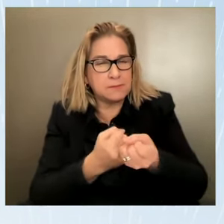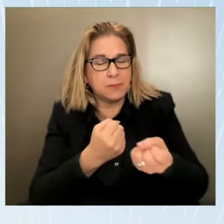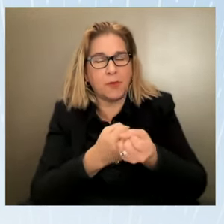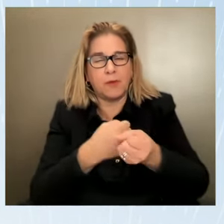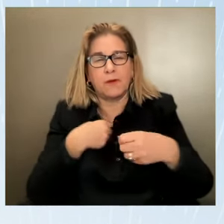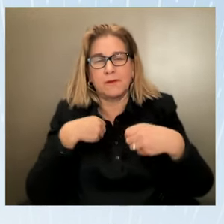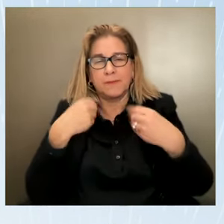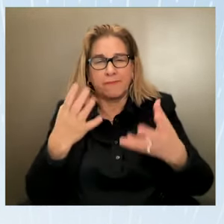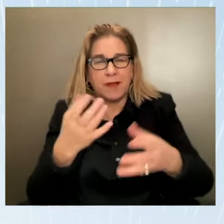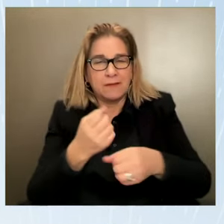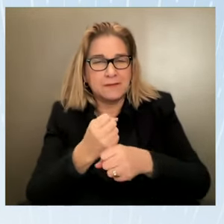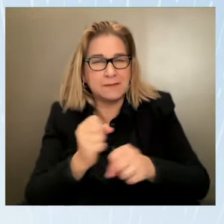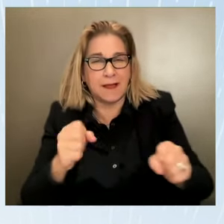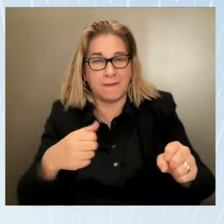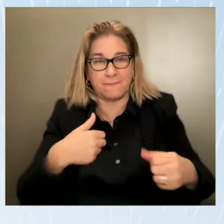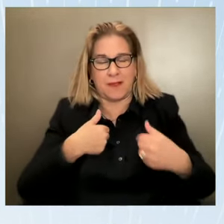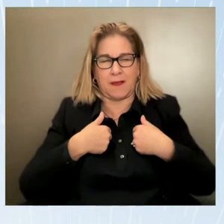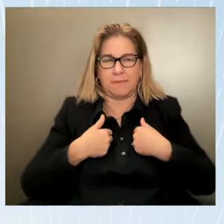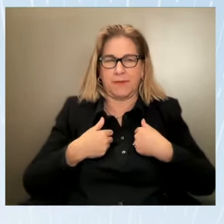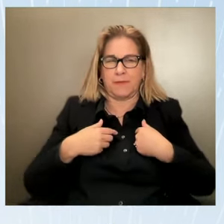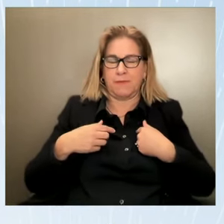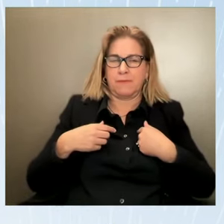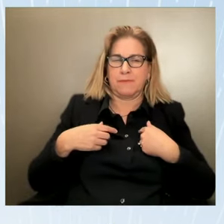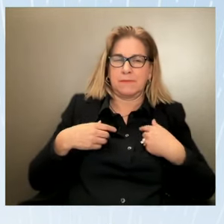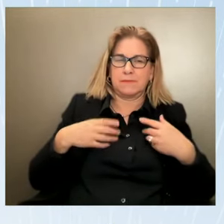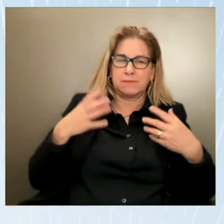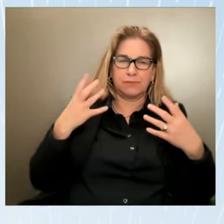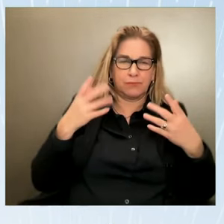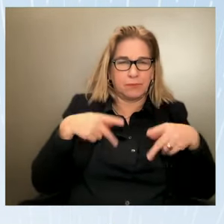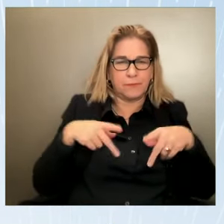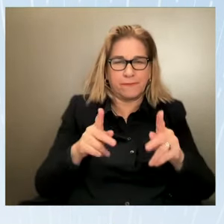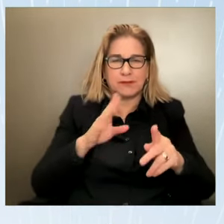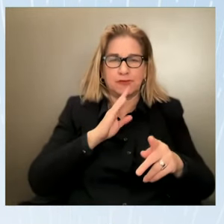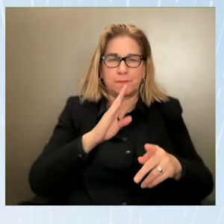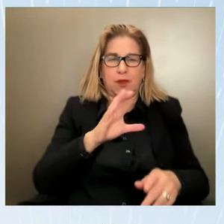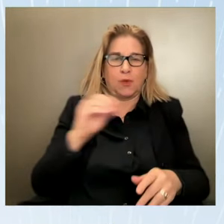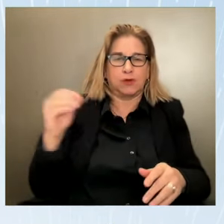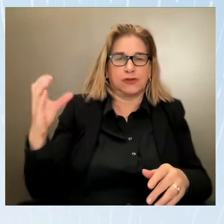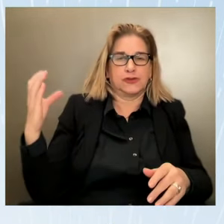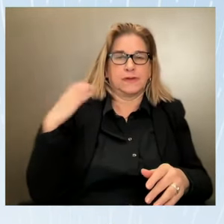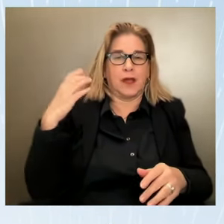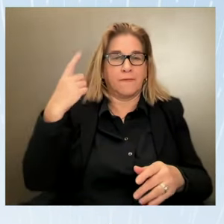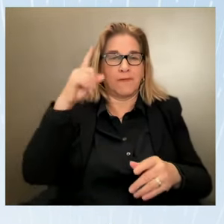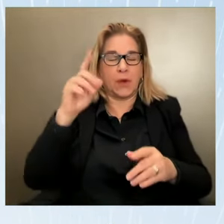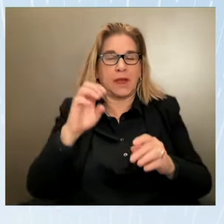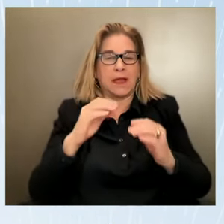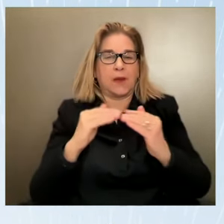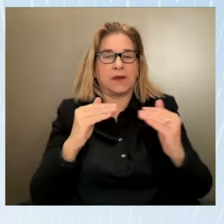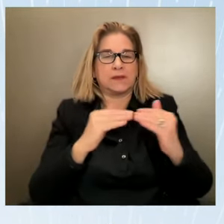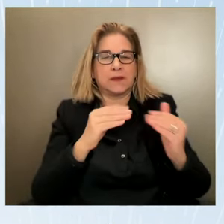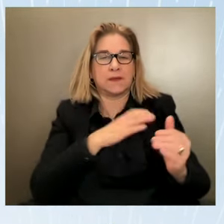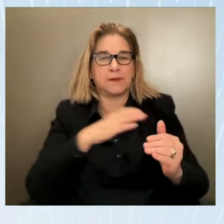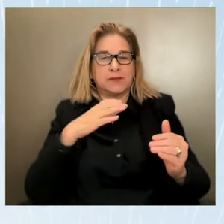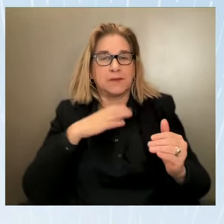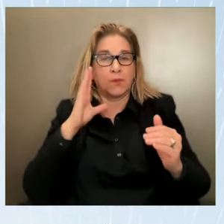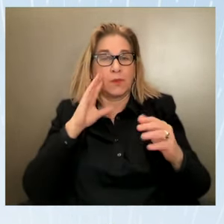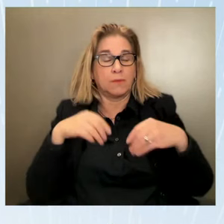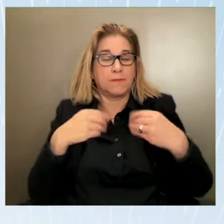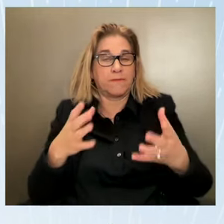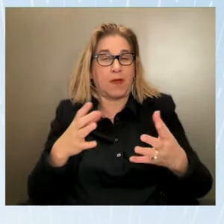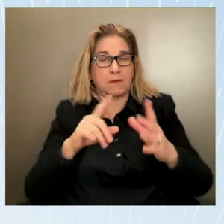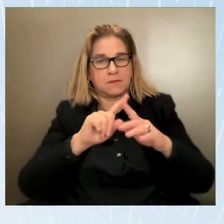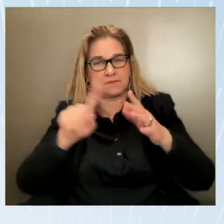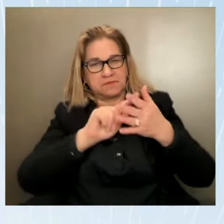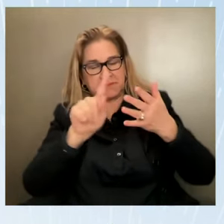which will provide a set of recommendations to USDA for how we can take additional steps to address systemic inequities